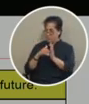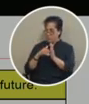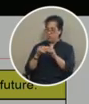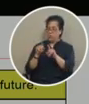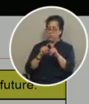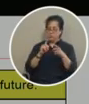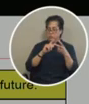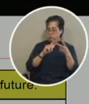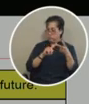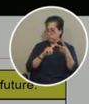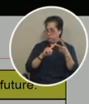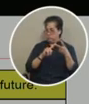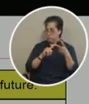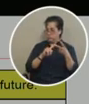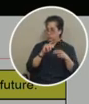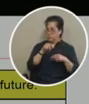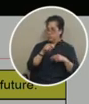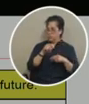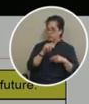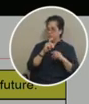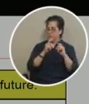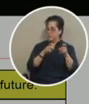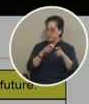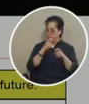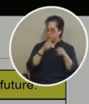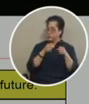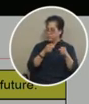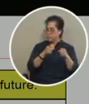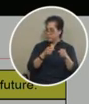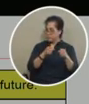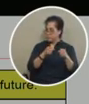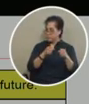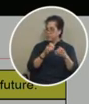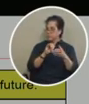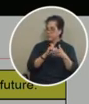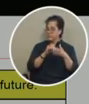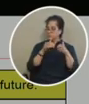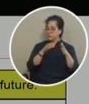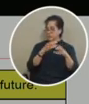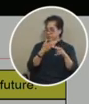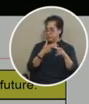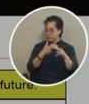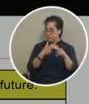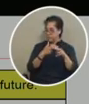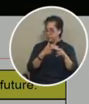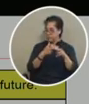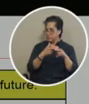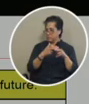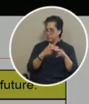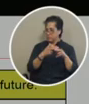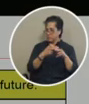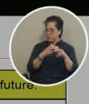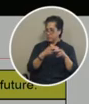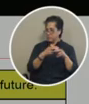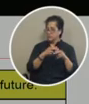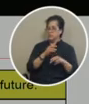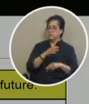to suspend the 6.6 million currently dedicated for residential street maintenance. All right, we